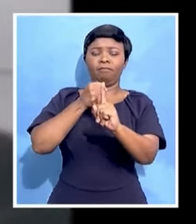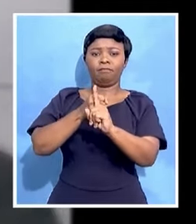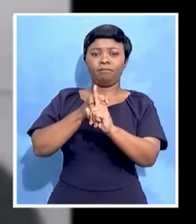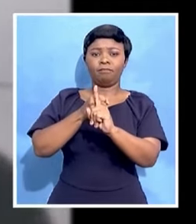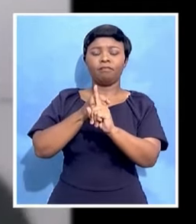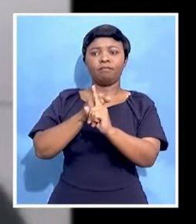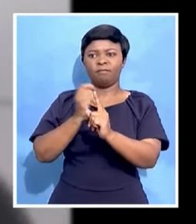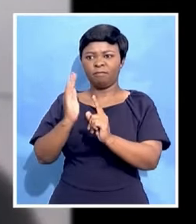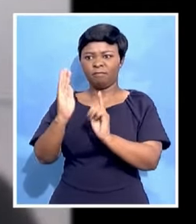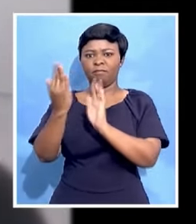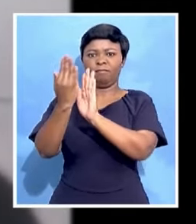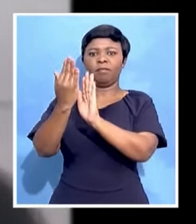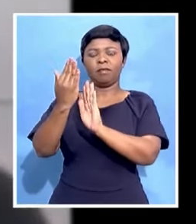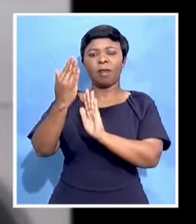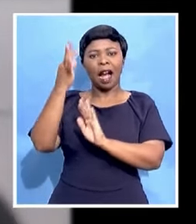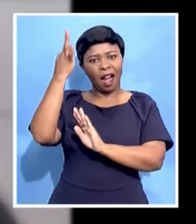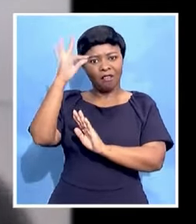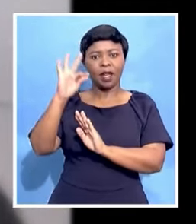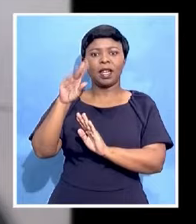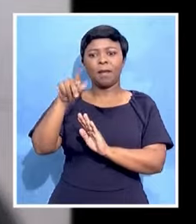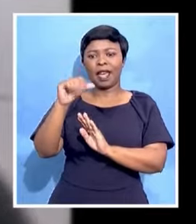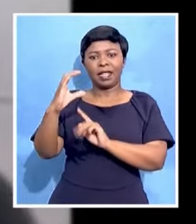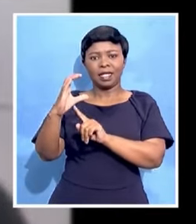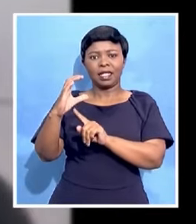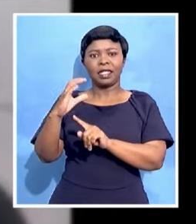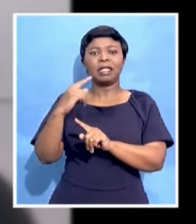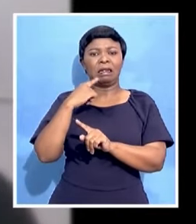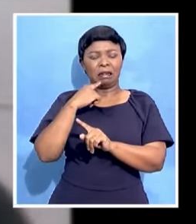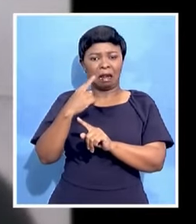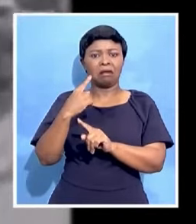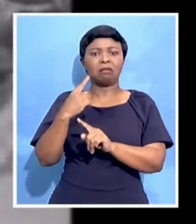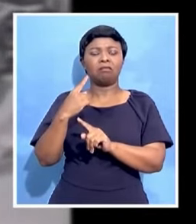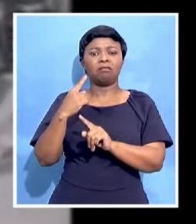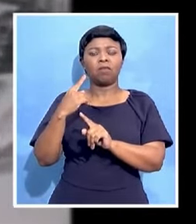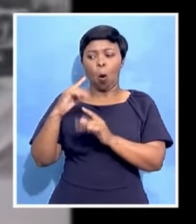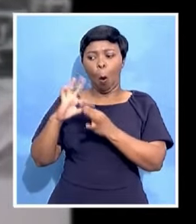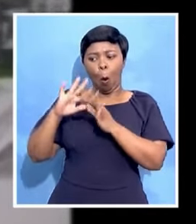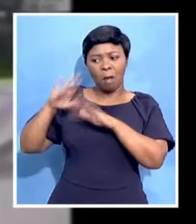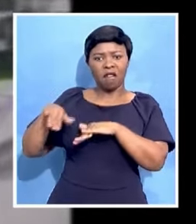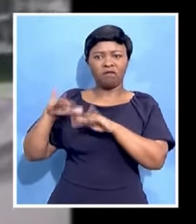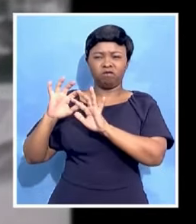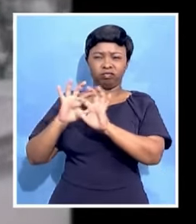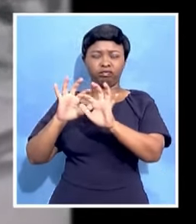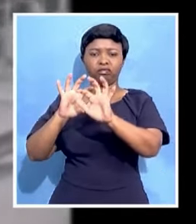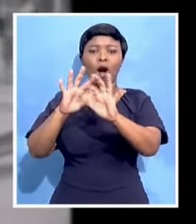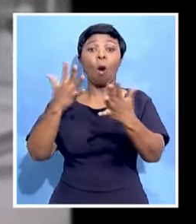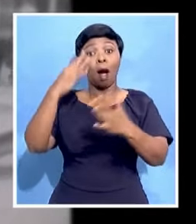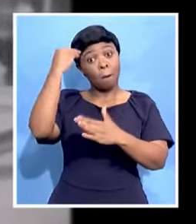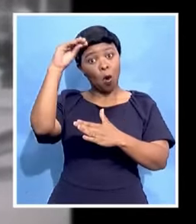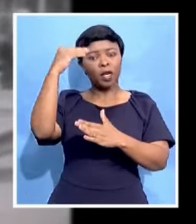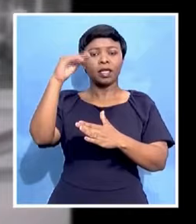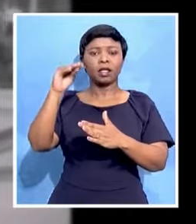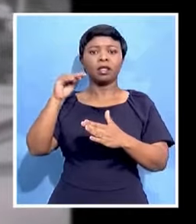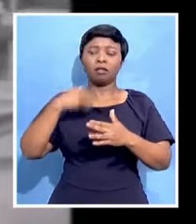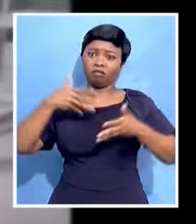members to leave their passes at home and marched to the police station, availing themselves for arrest. The aim was to fill the